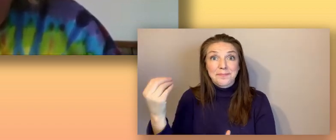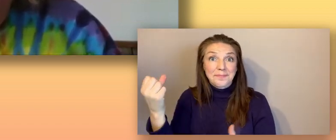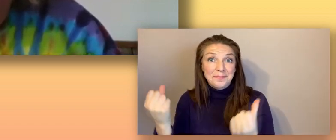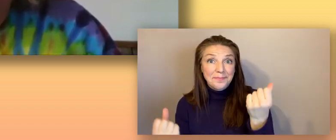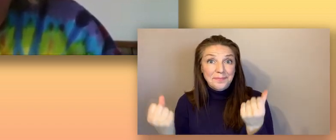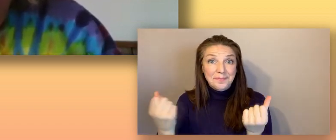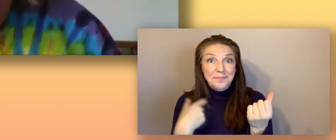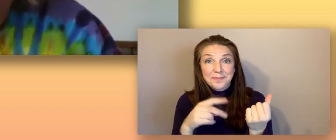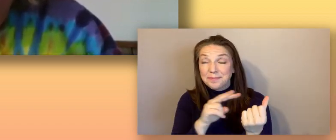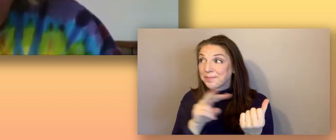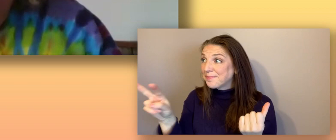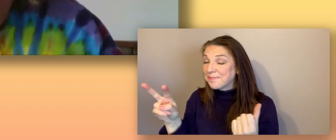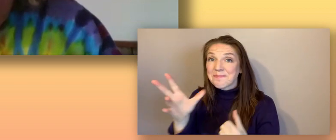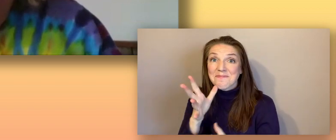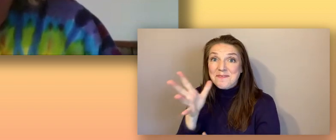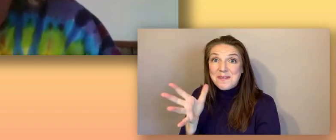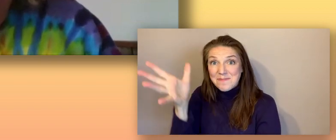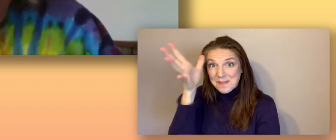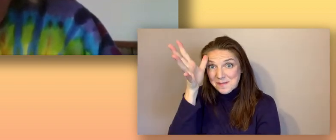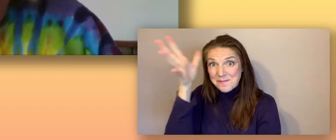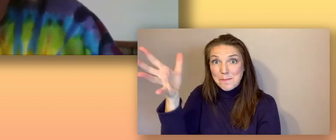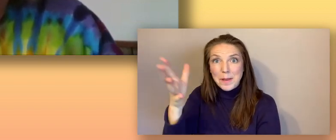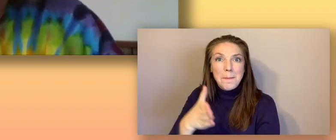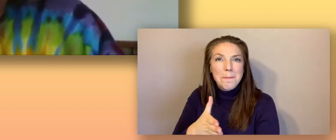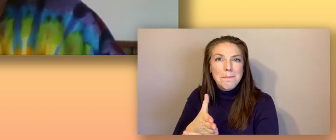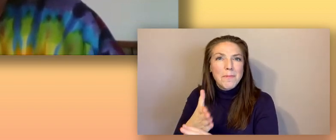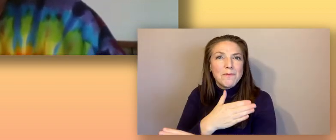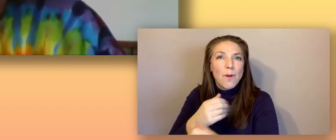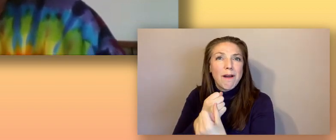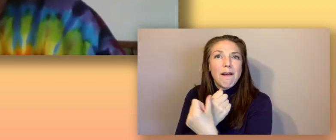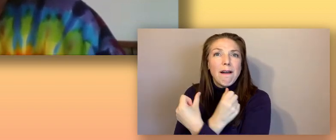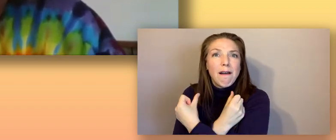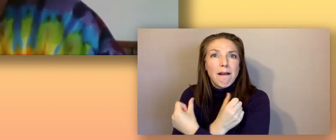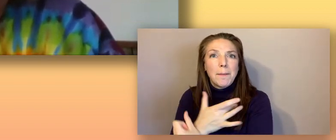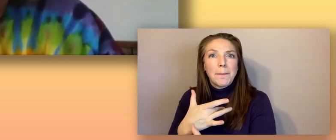even hugged them, I would take a breath